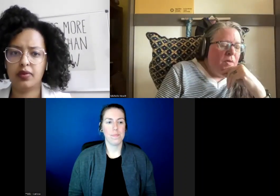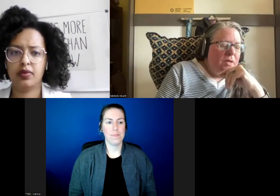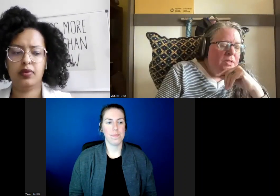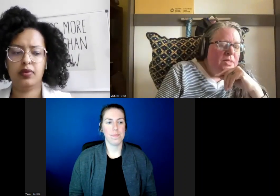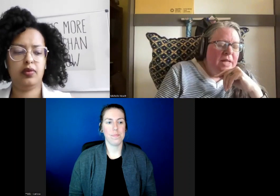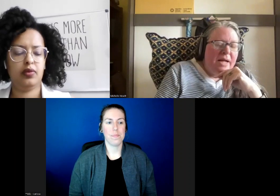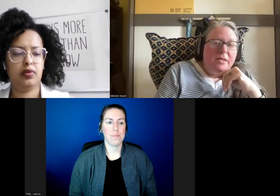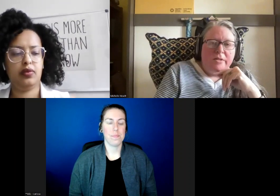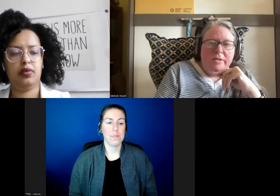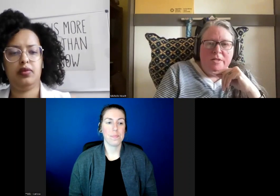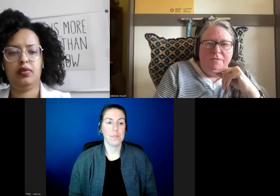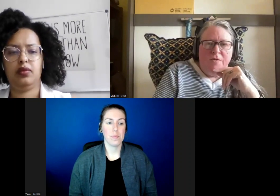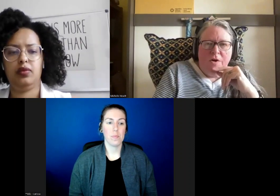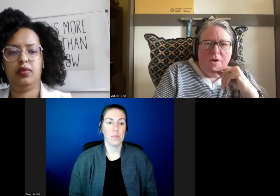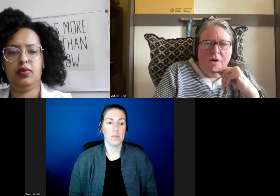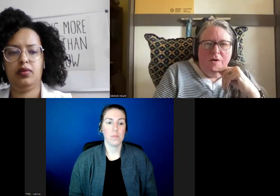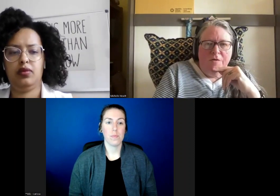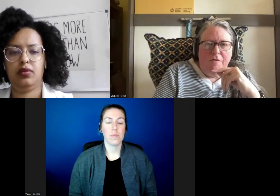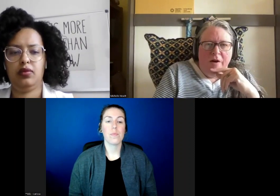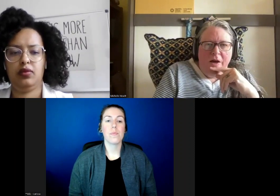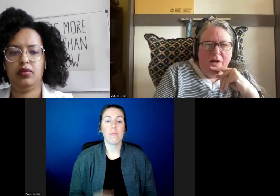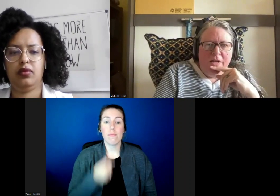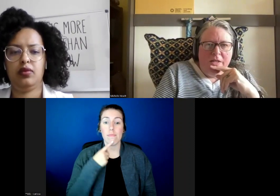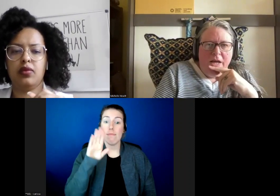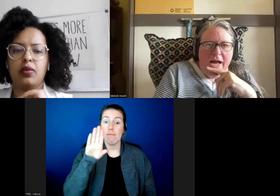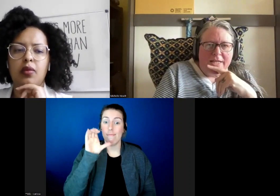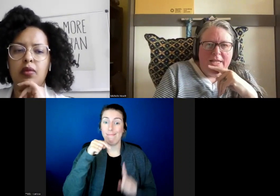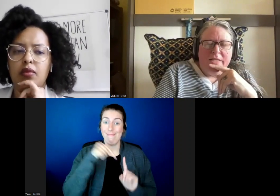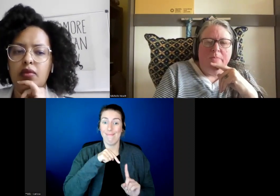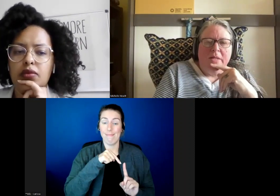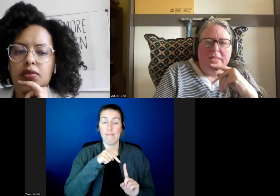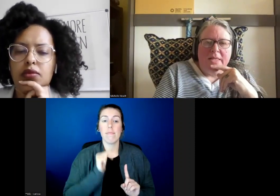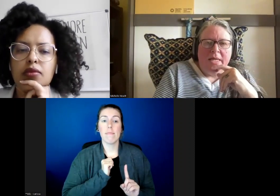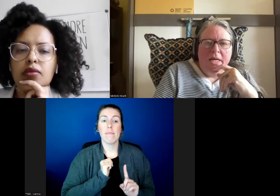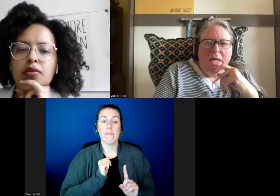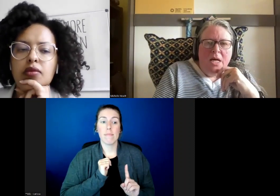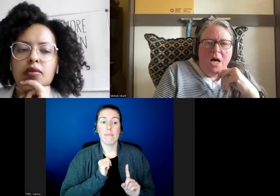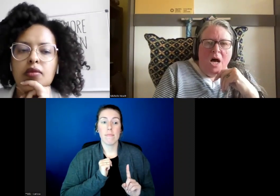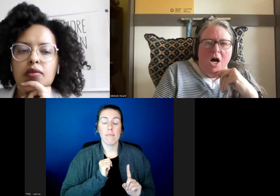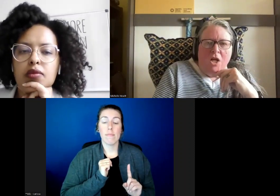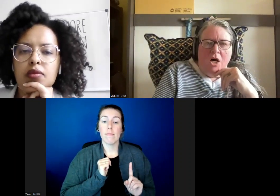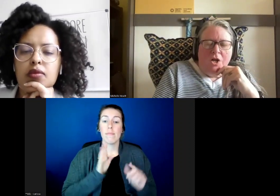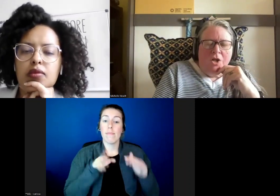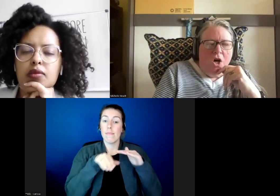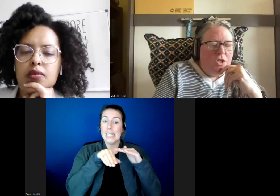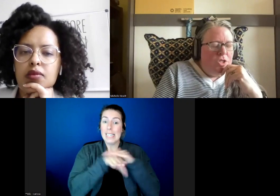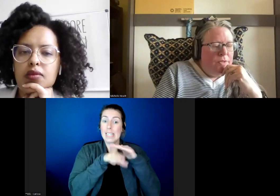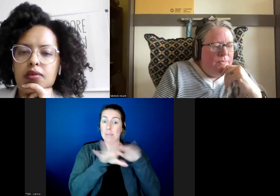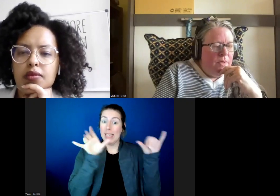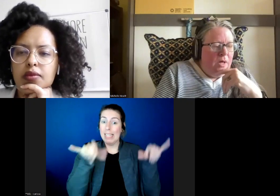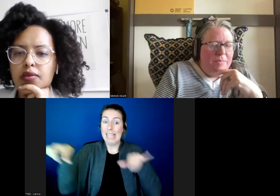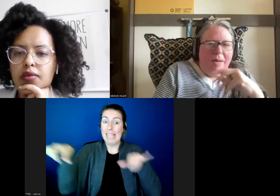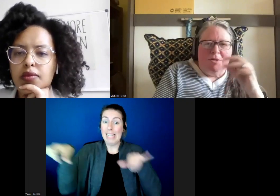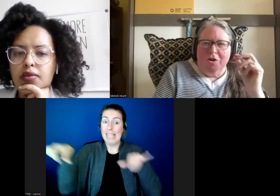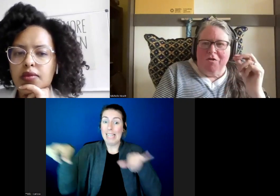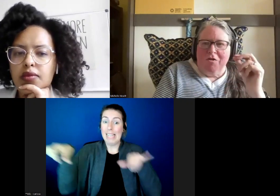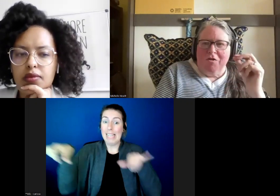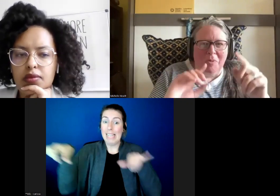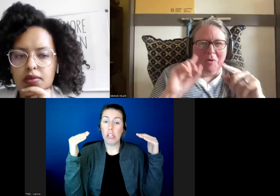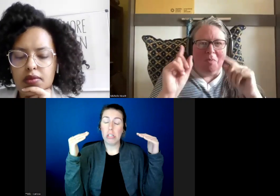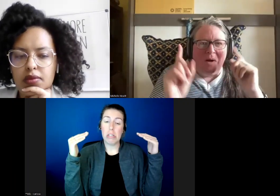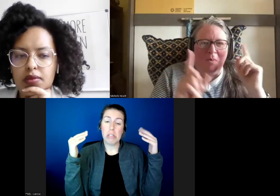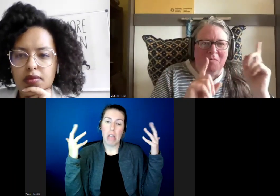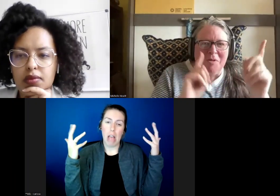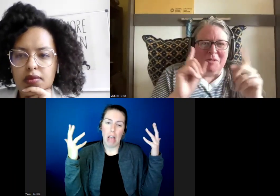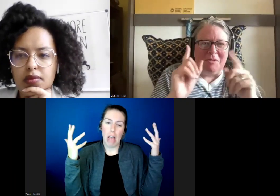our standards for accessibility are not, I'm sorry,